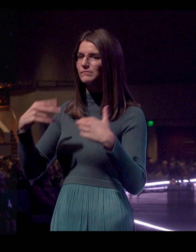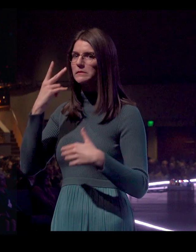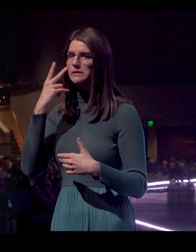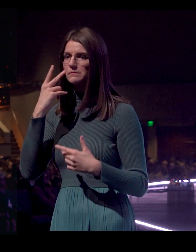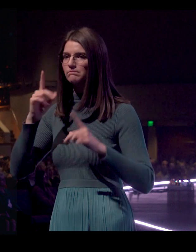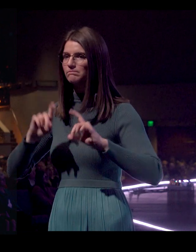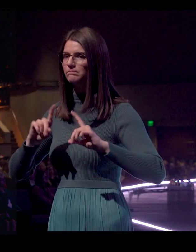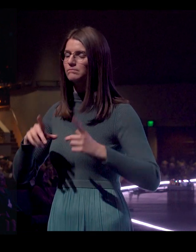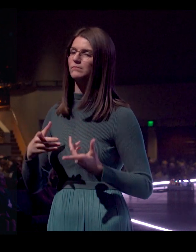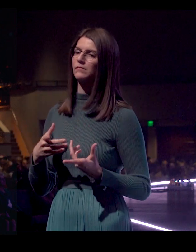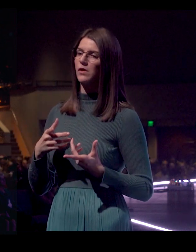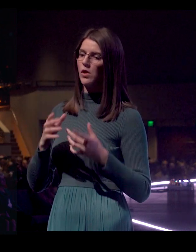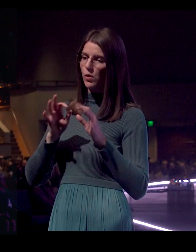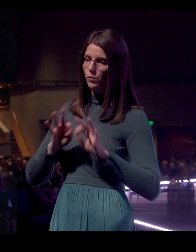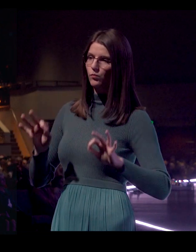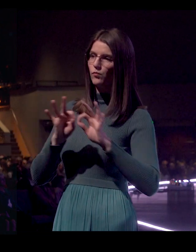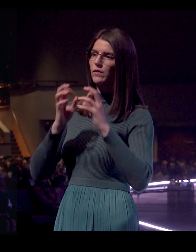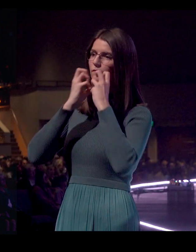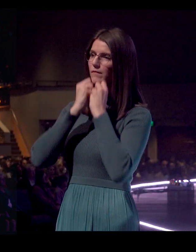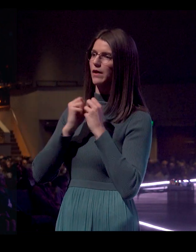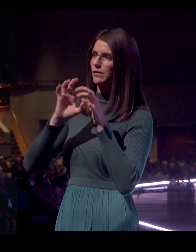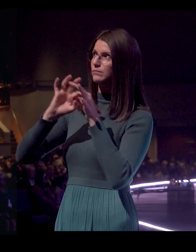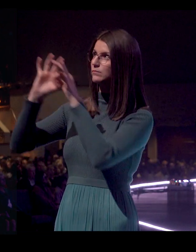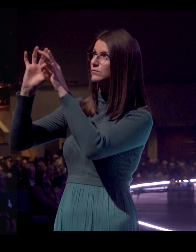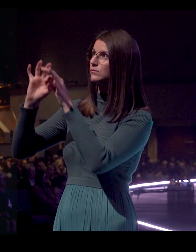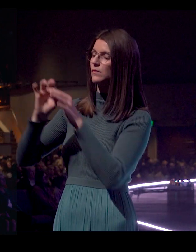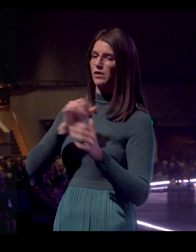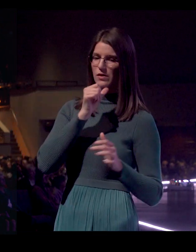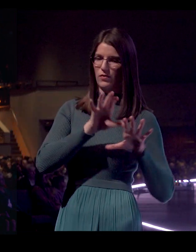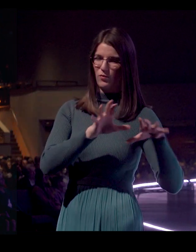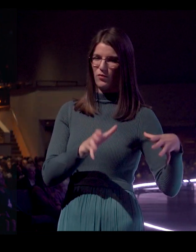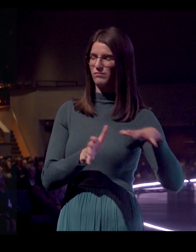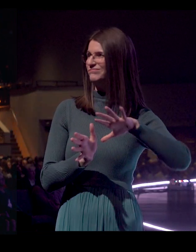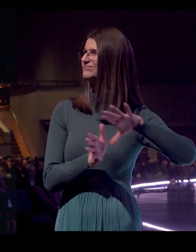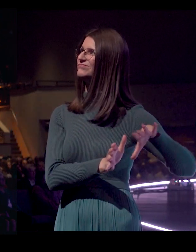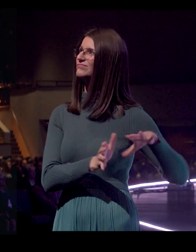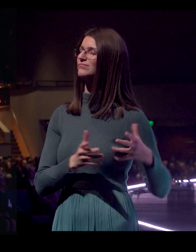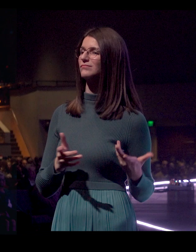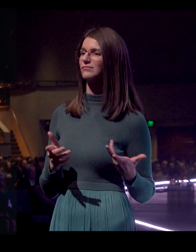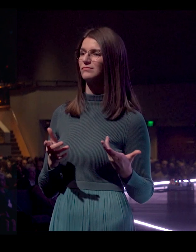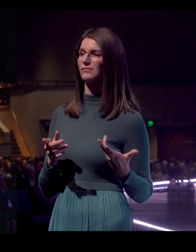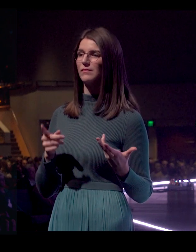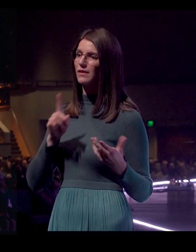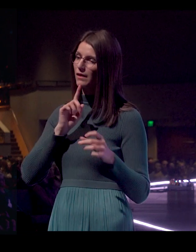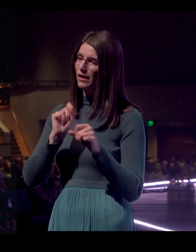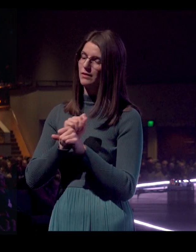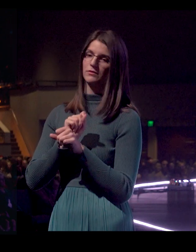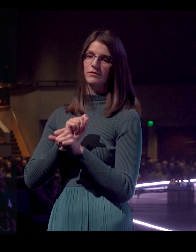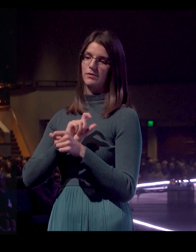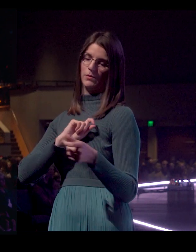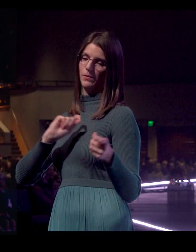world doesn't absolutely transform your life in just those 2 months.